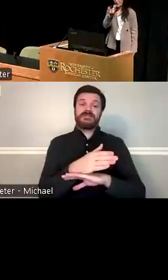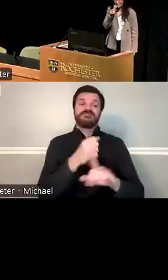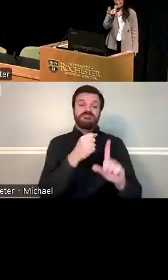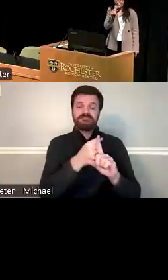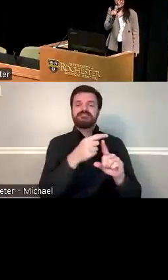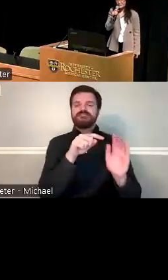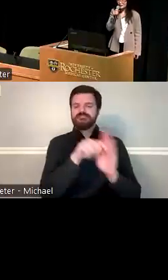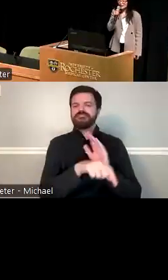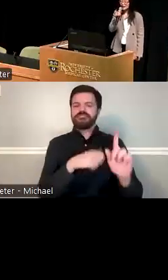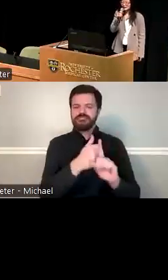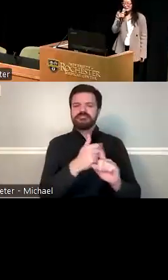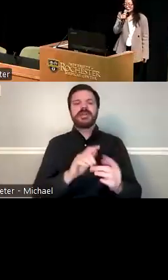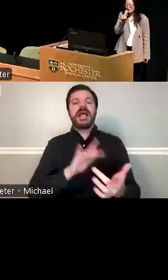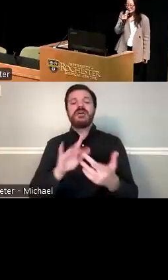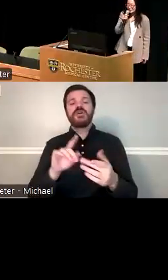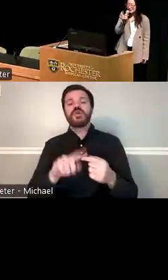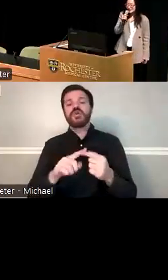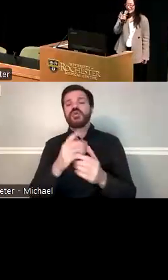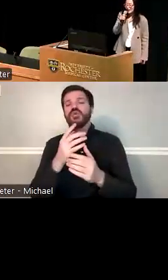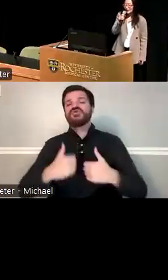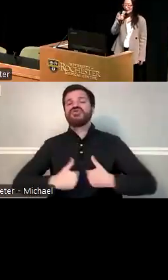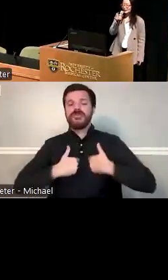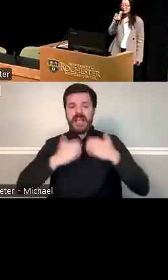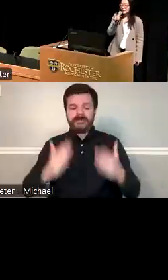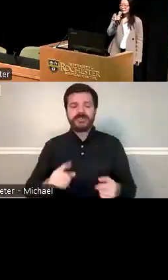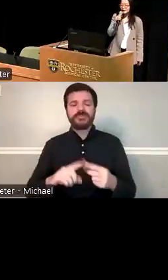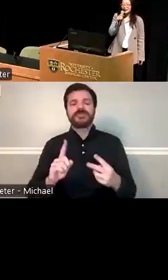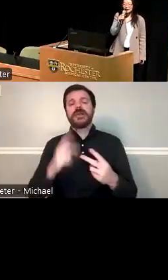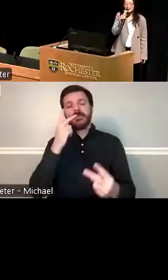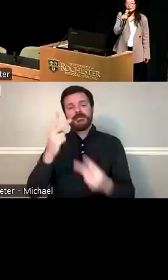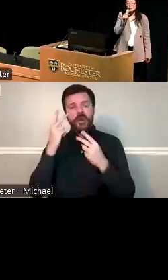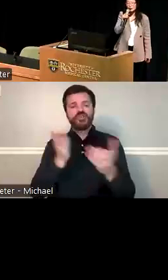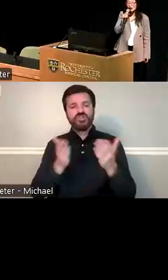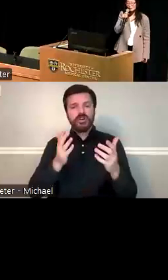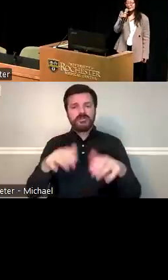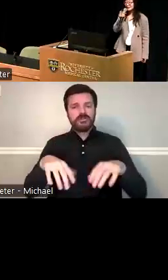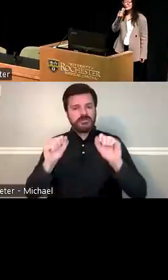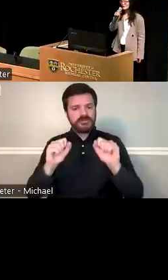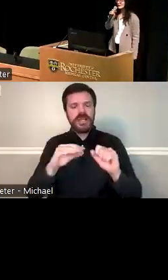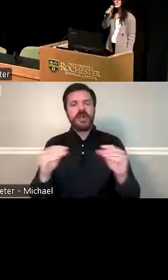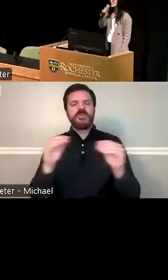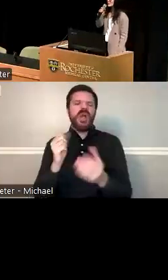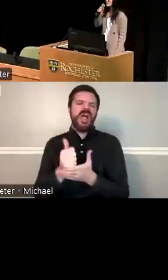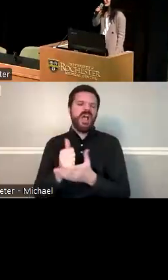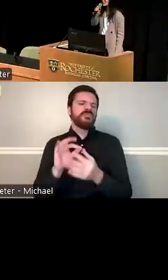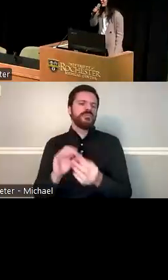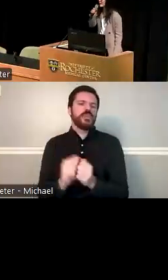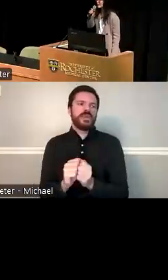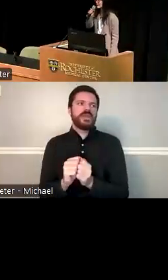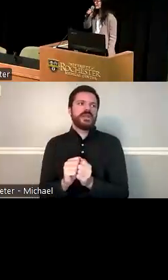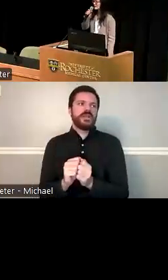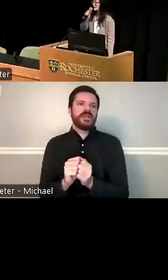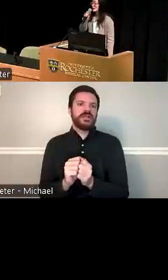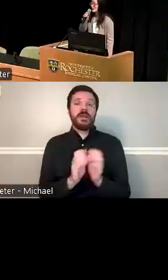outreach to loss survivors and held memorial services. And yet I think there would be more help needed when it comes to